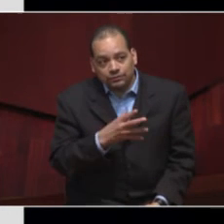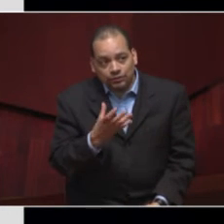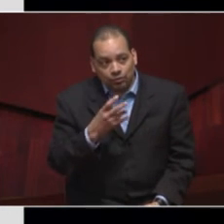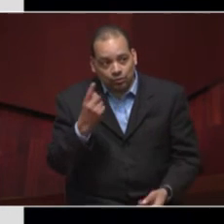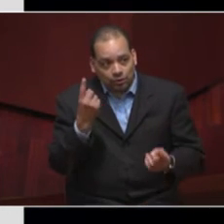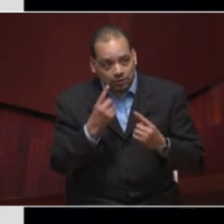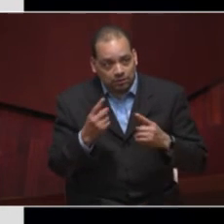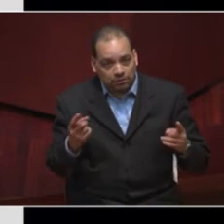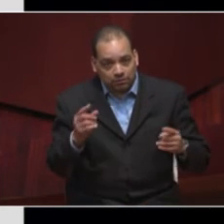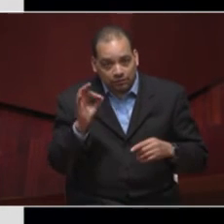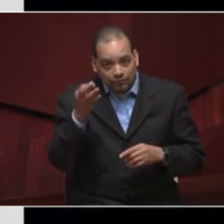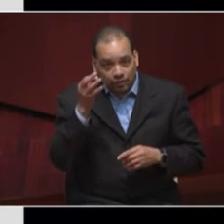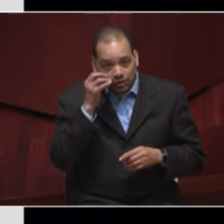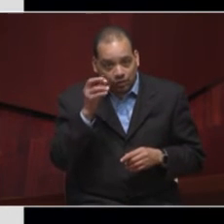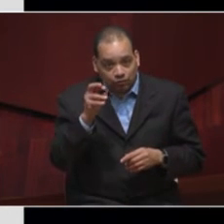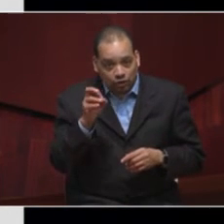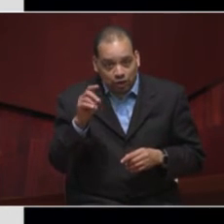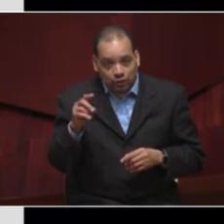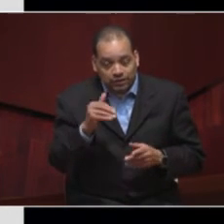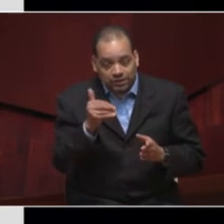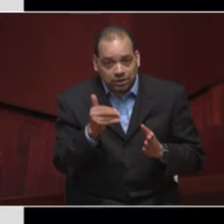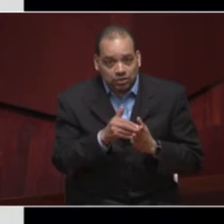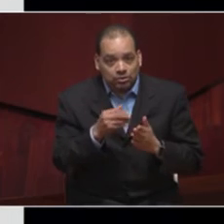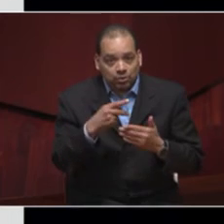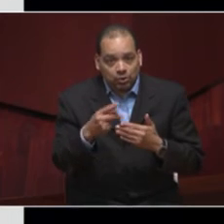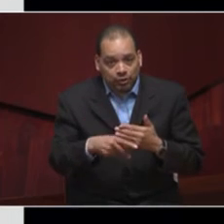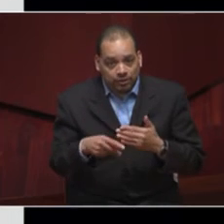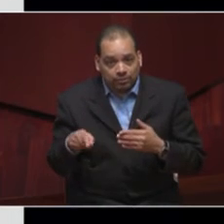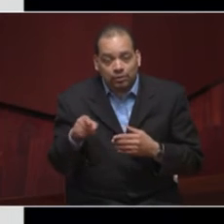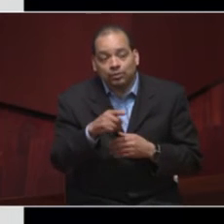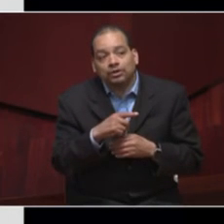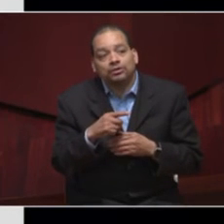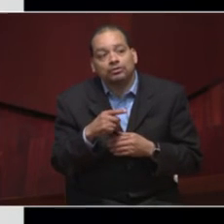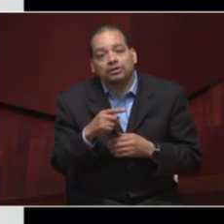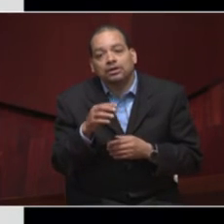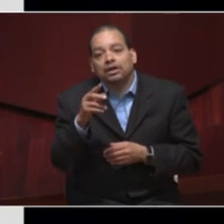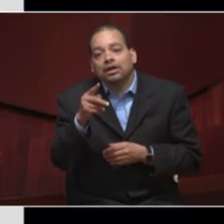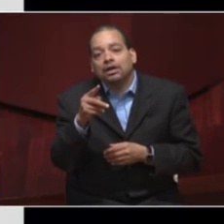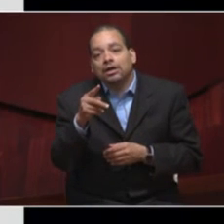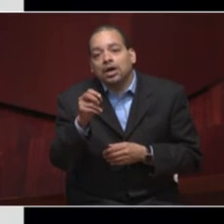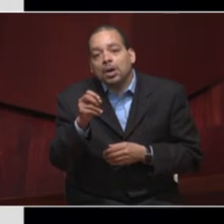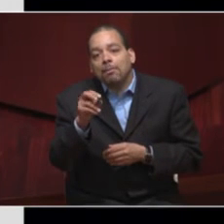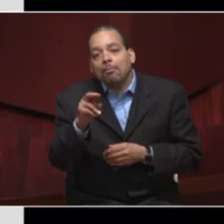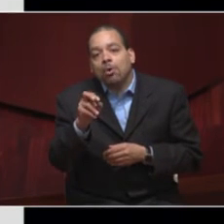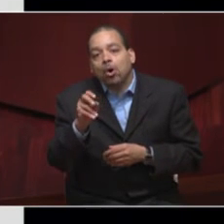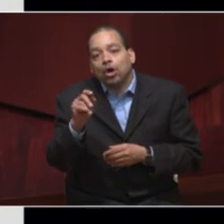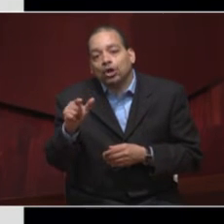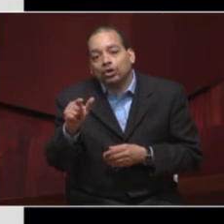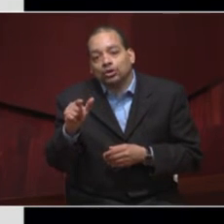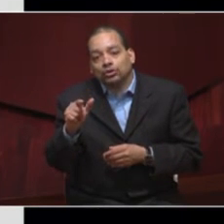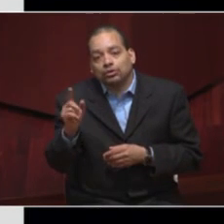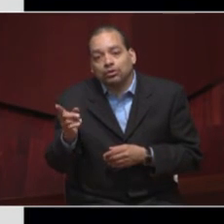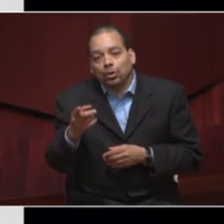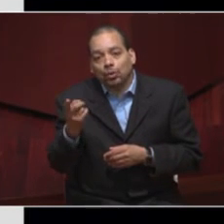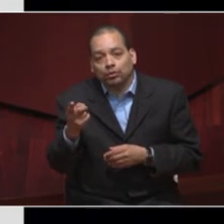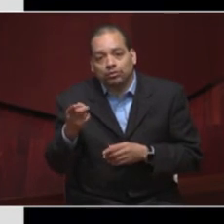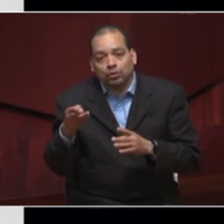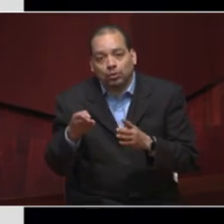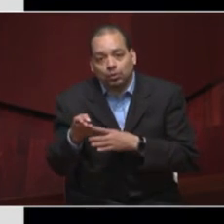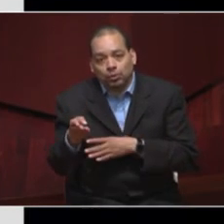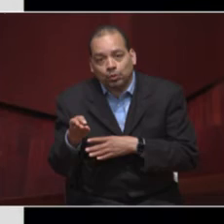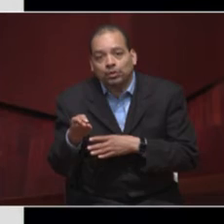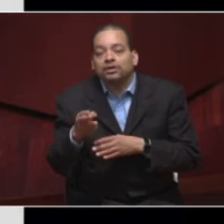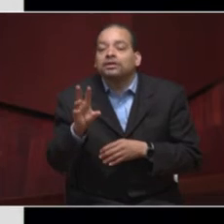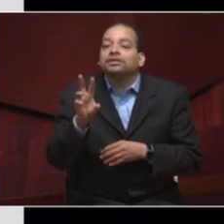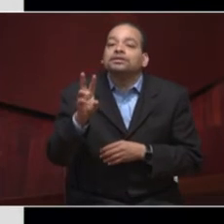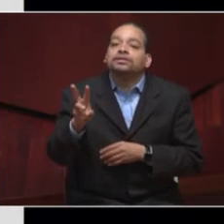Federal Record Center program that we're going portal only. And about 6 agencies have done that thus far. And what it does is